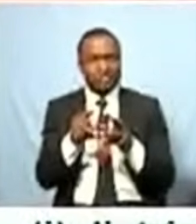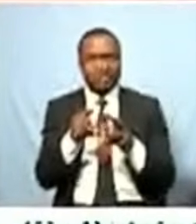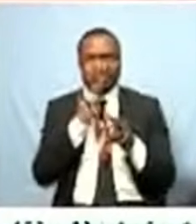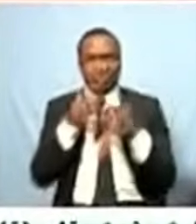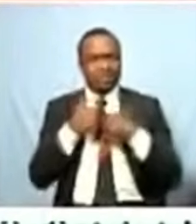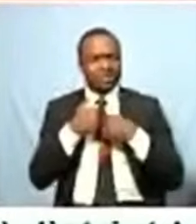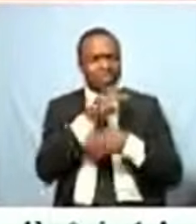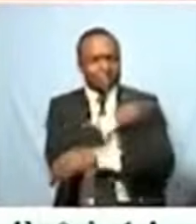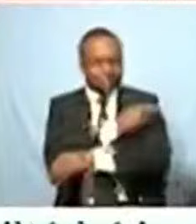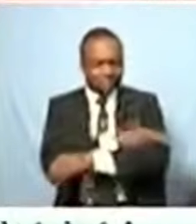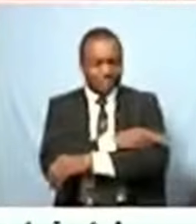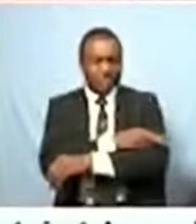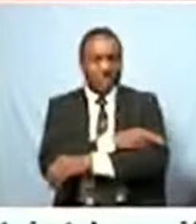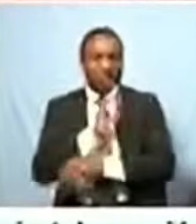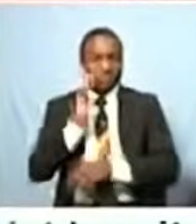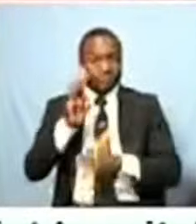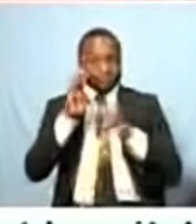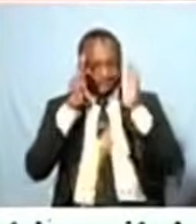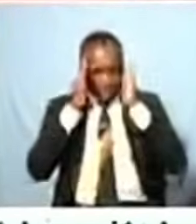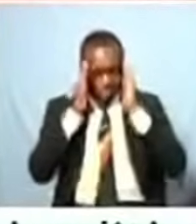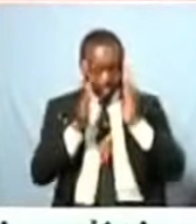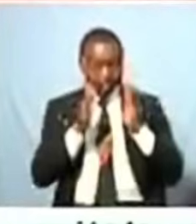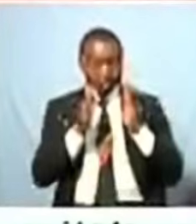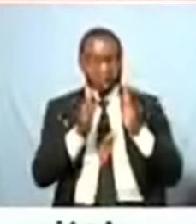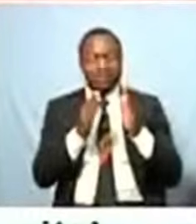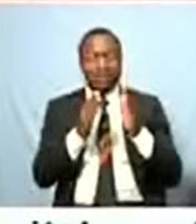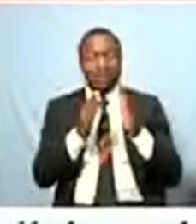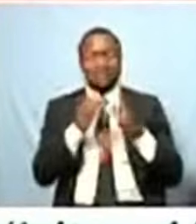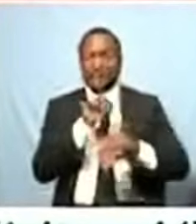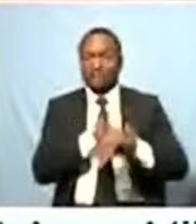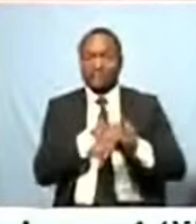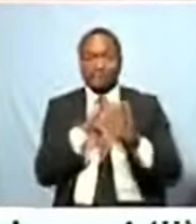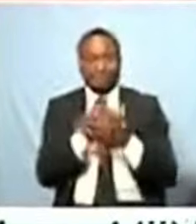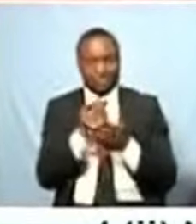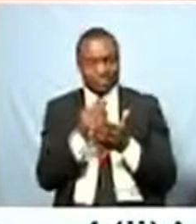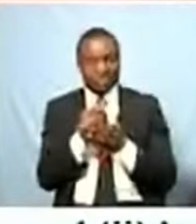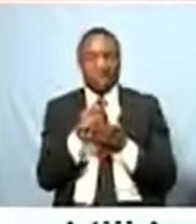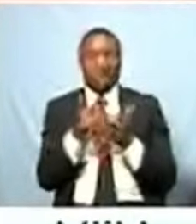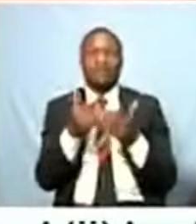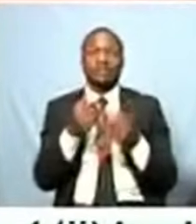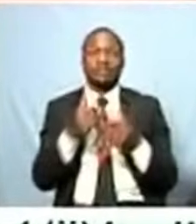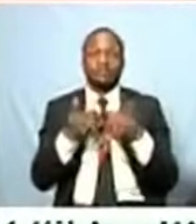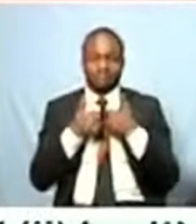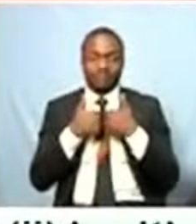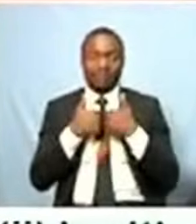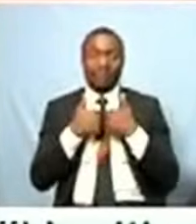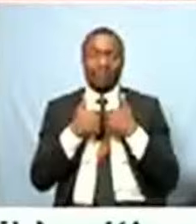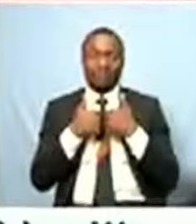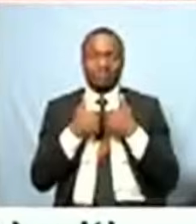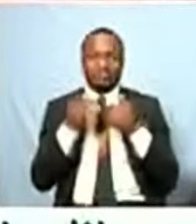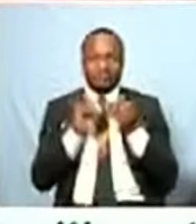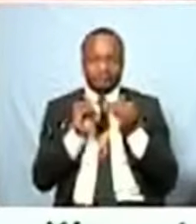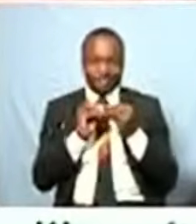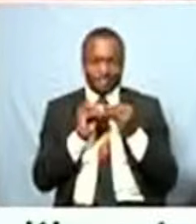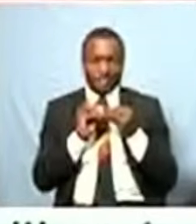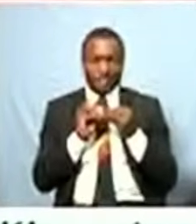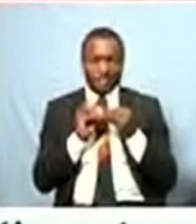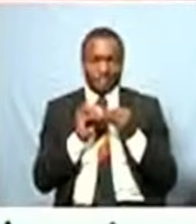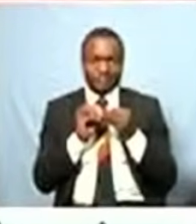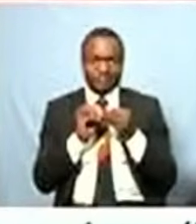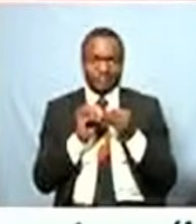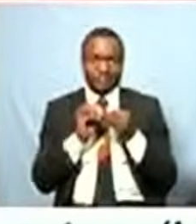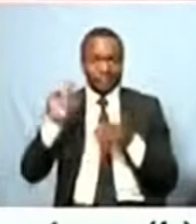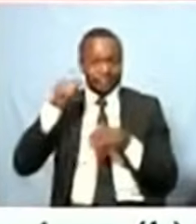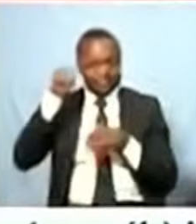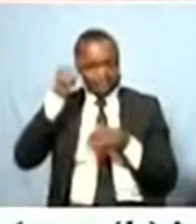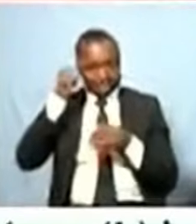1. It will be attended to when money or if the treasury has got enough capacity. It will not be ignored. This